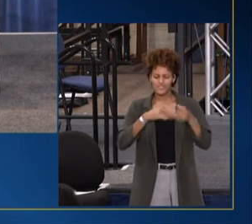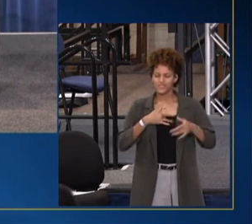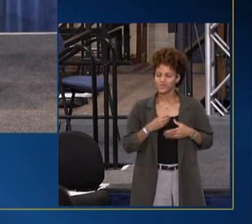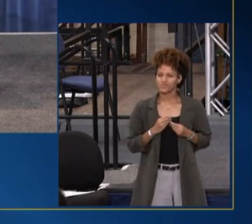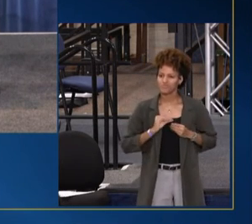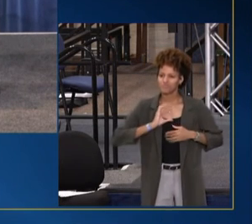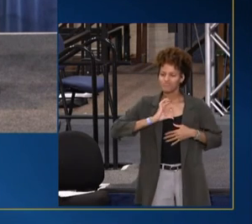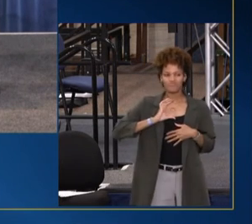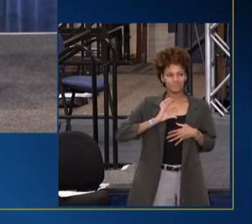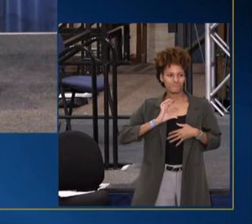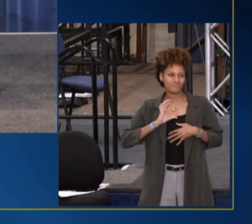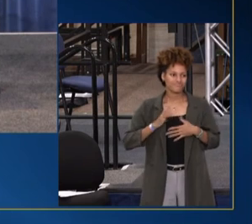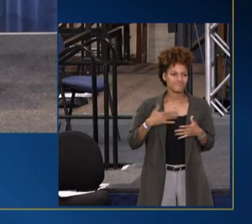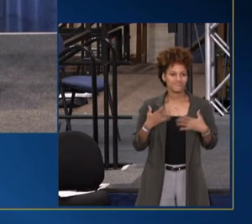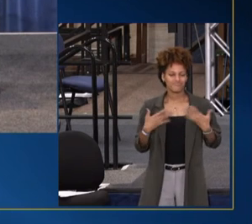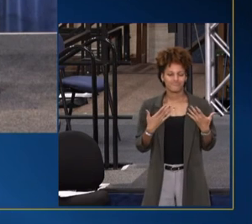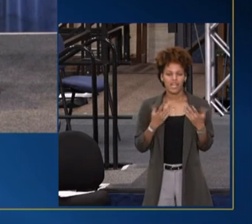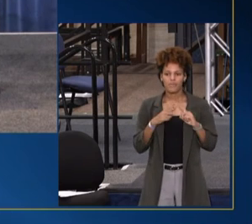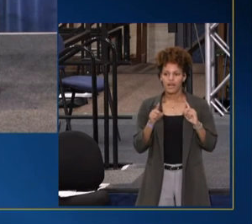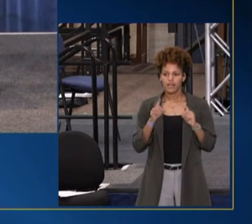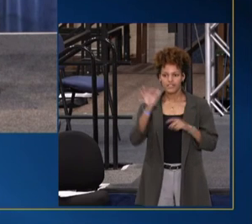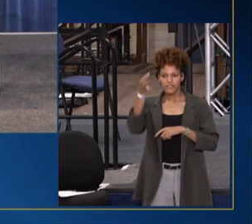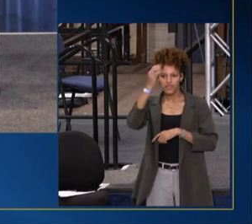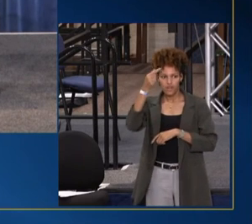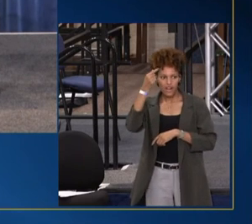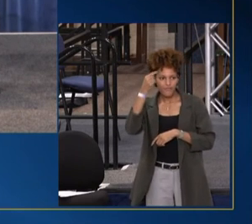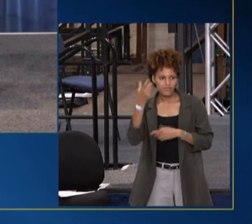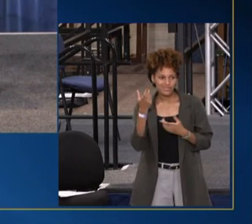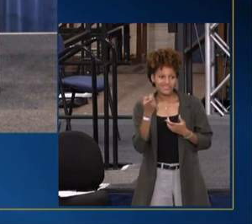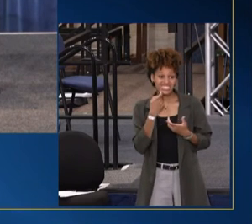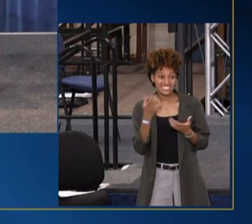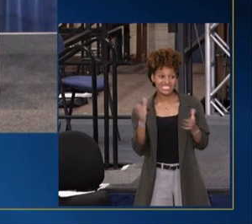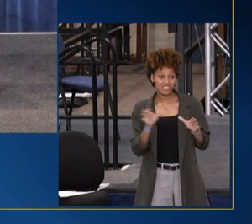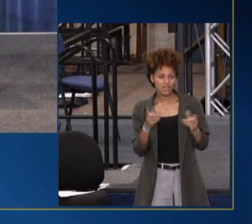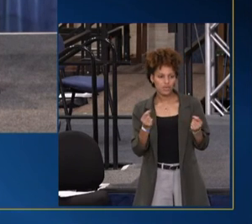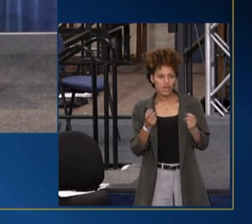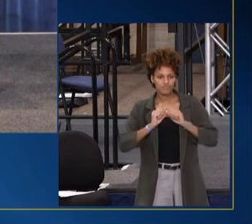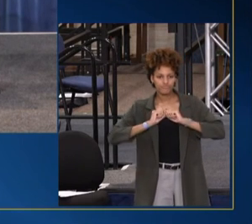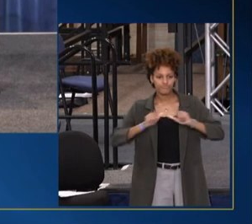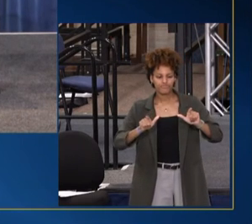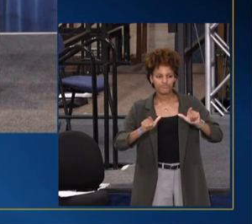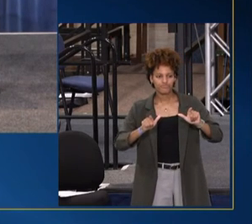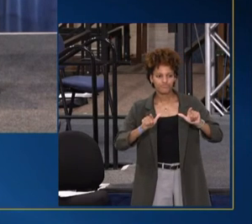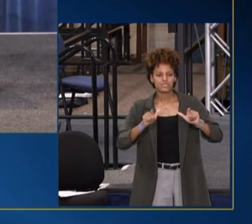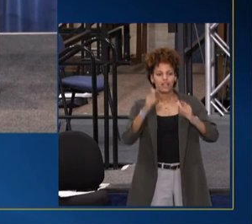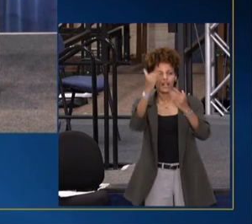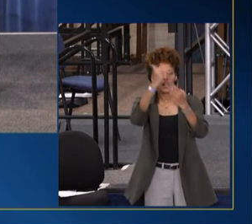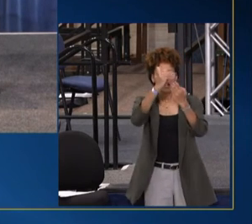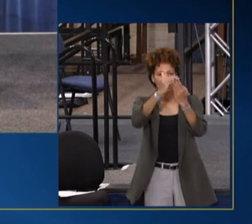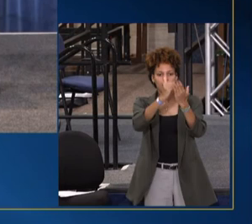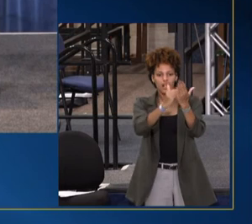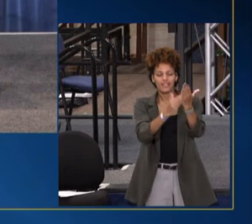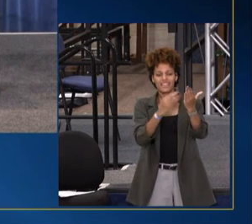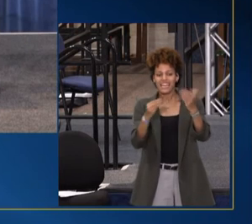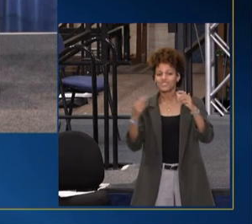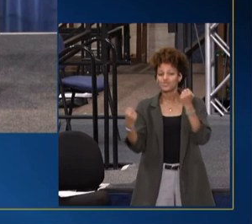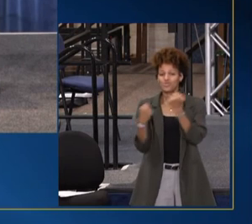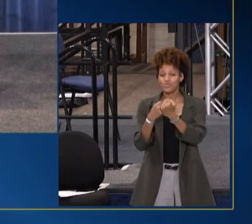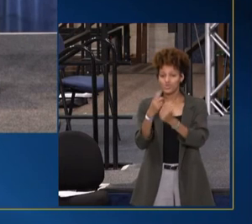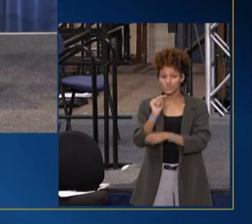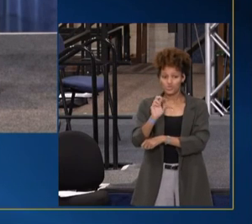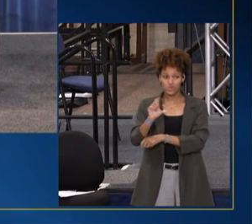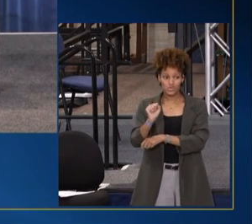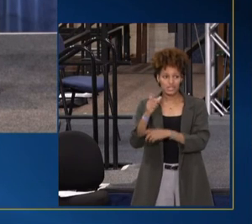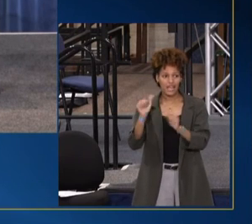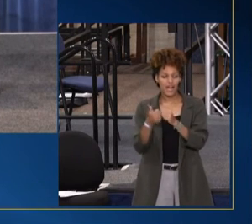ourselves. Something that the federal government has recently done was release a set of guidelines and support tools on how to